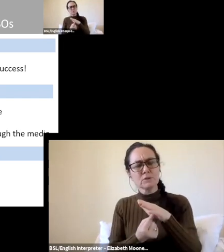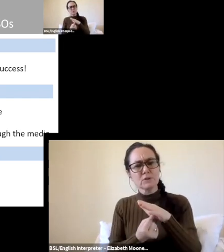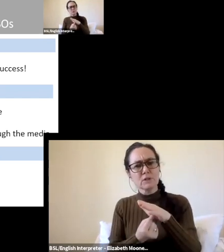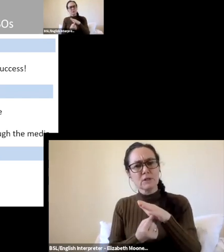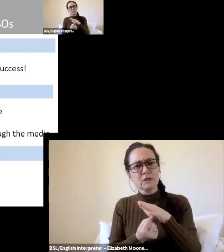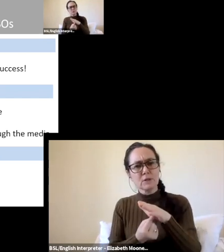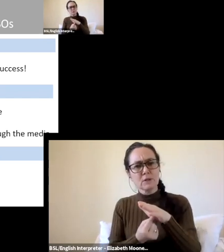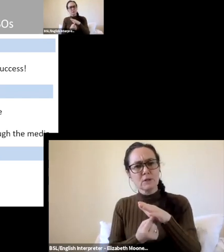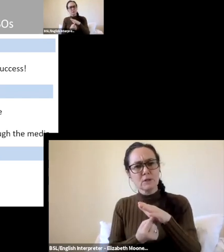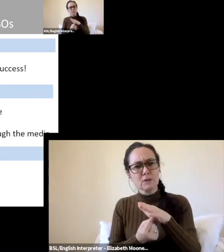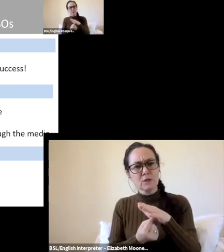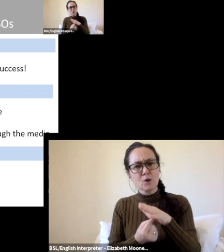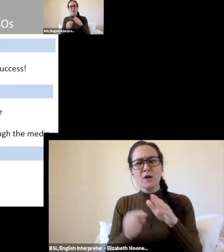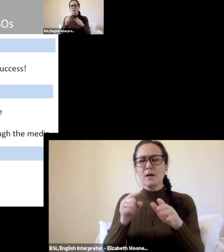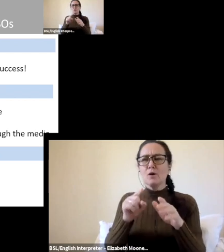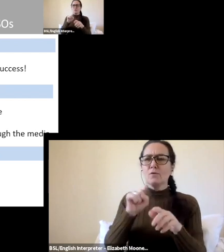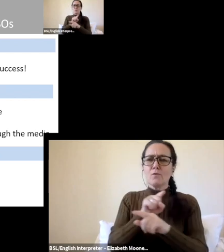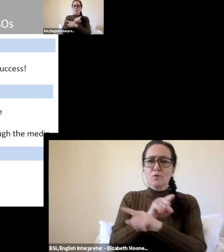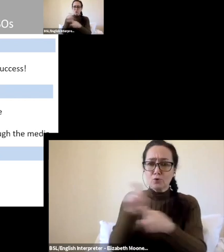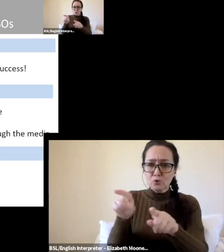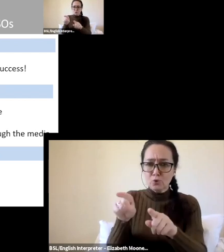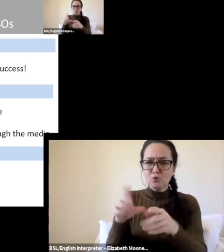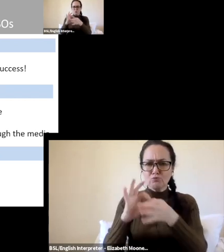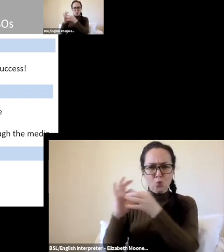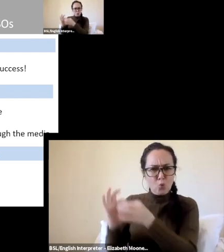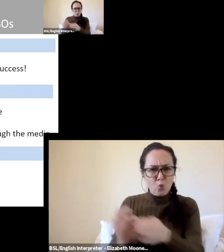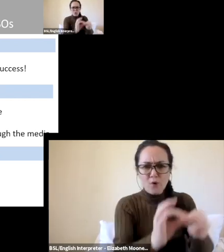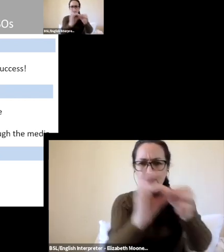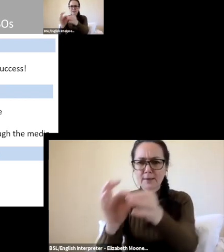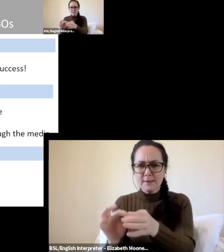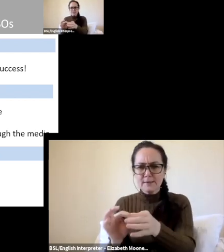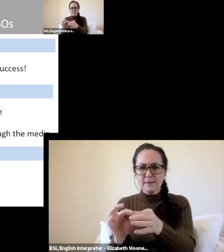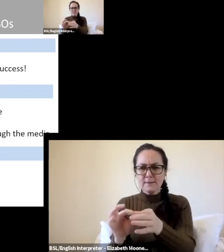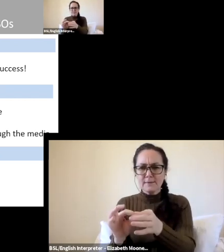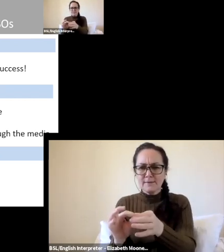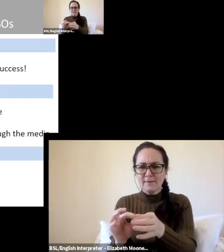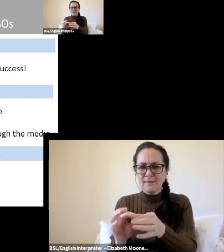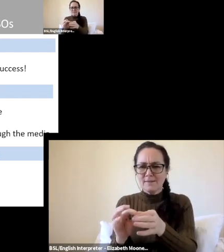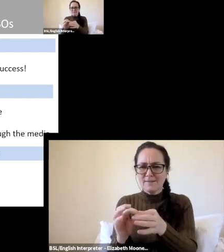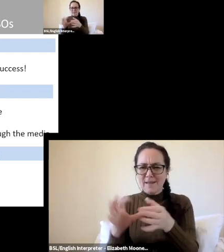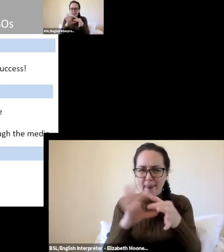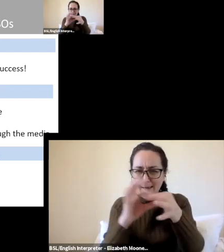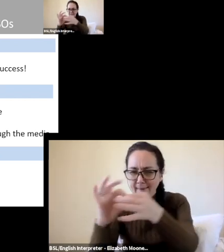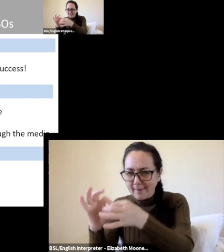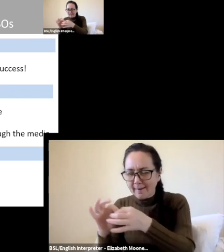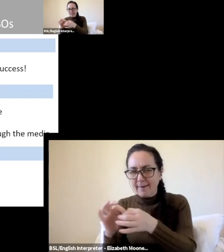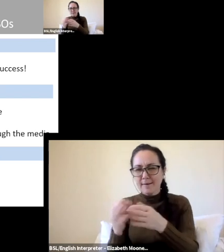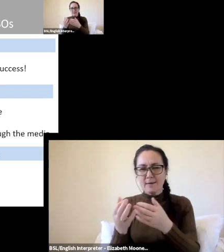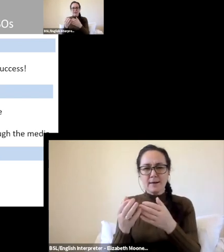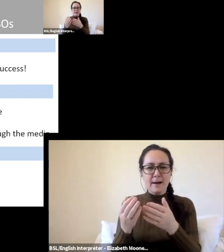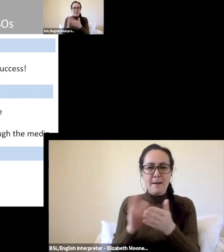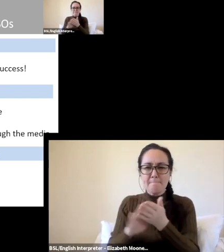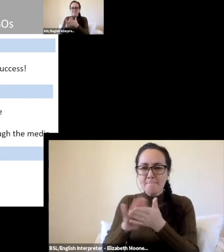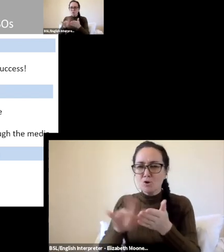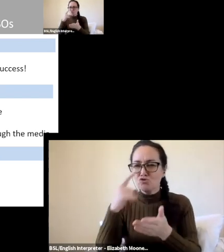start well the work. It's important to coordinate among the different actors so that you can